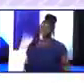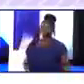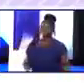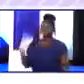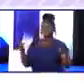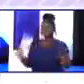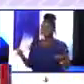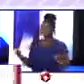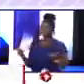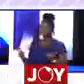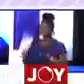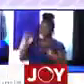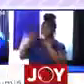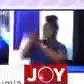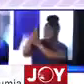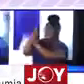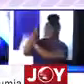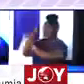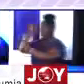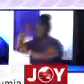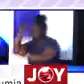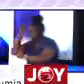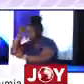So if according to him,